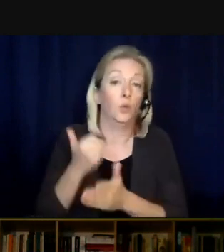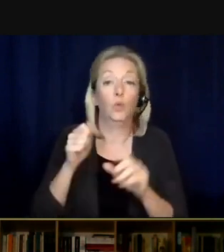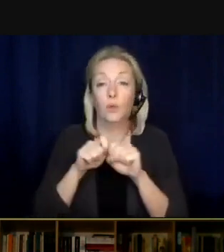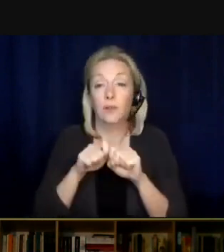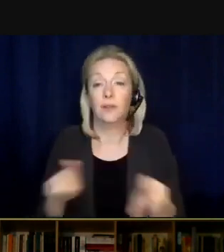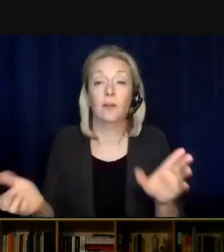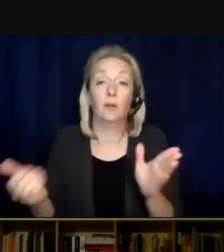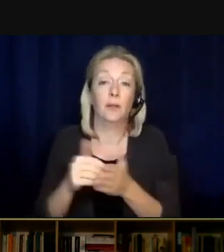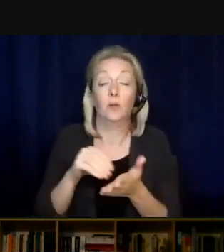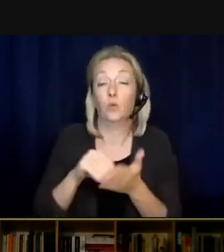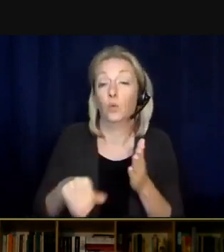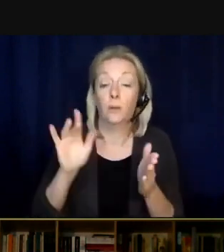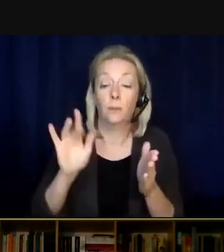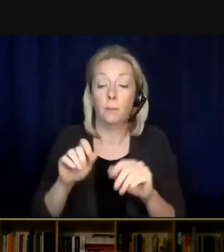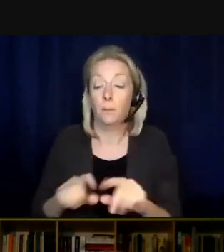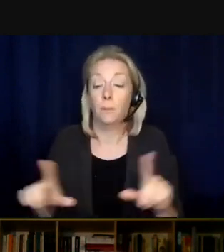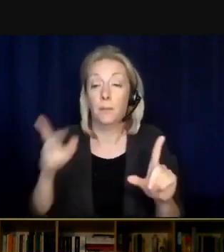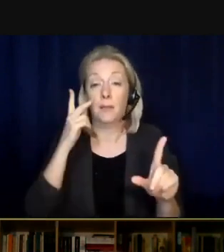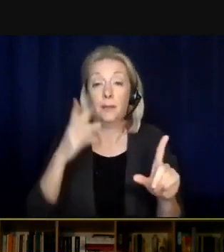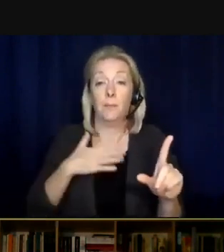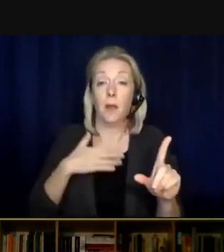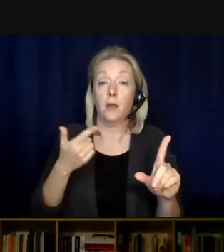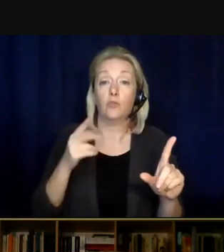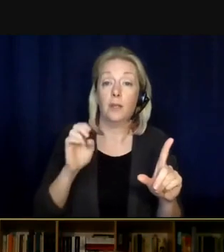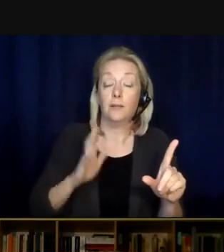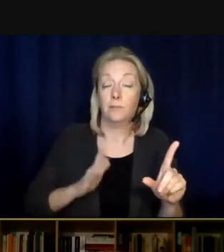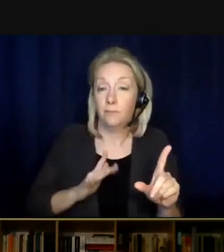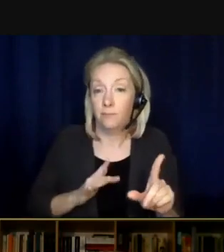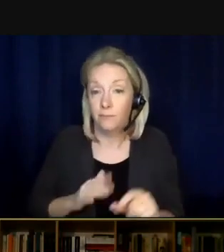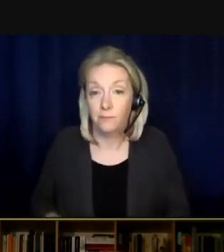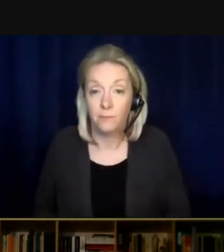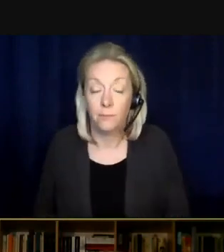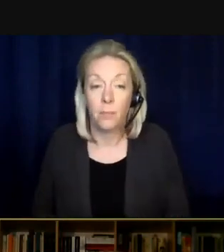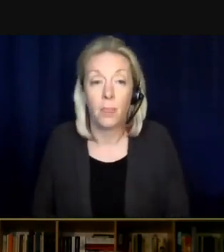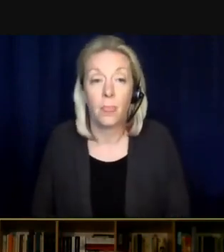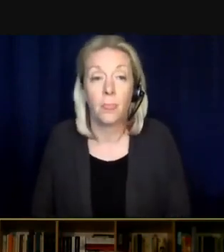link. So that's how the quiz maker works.